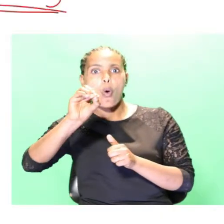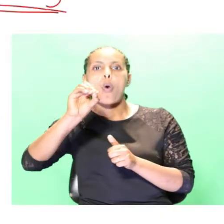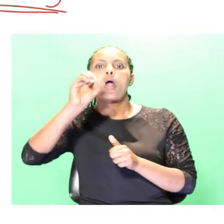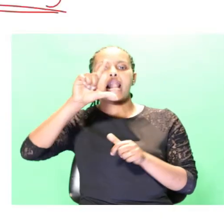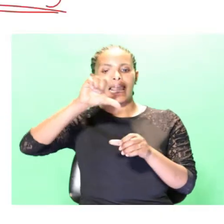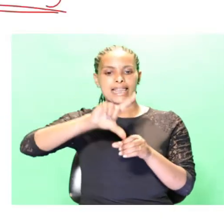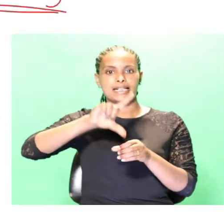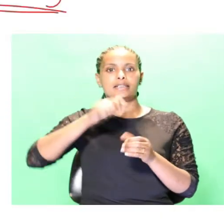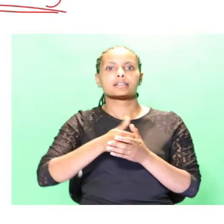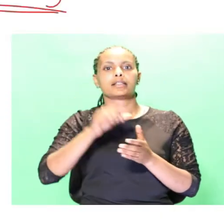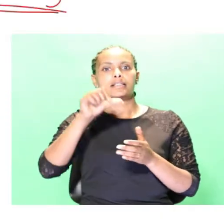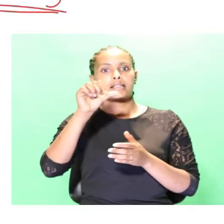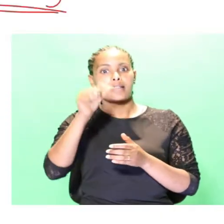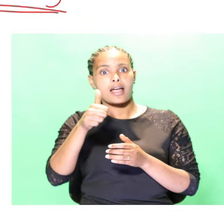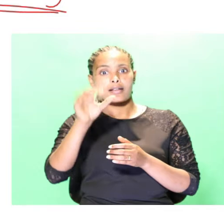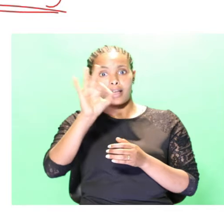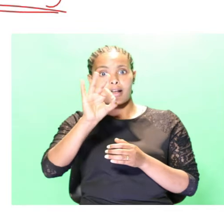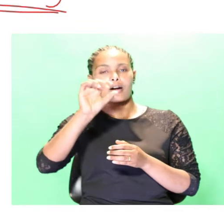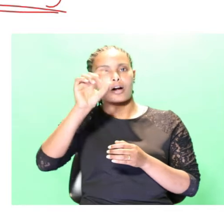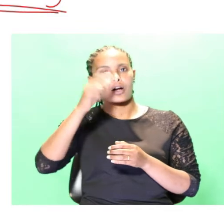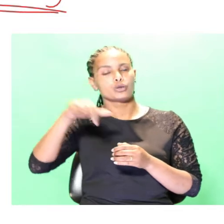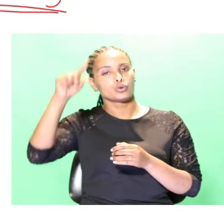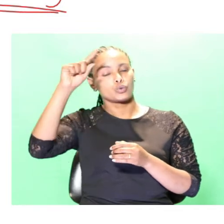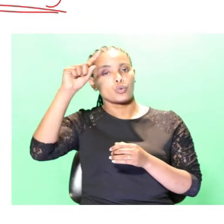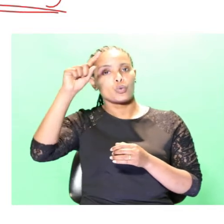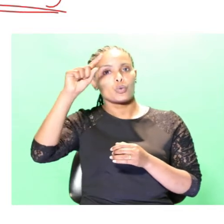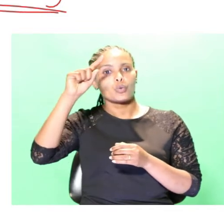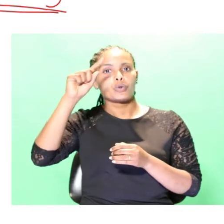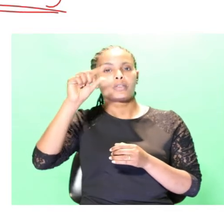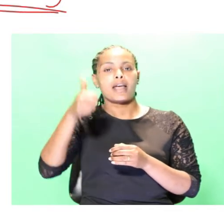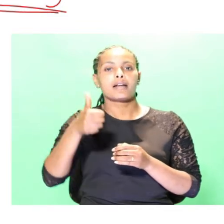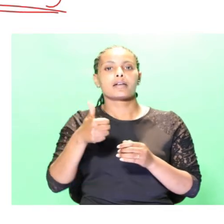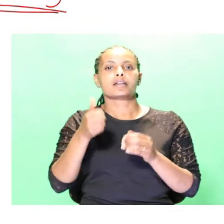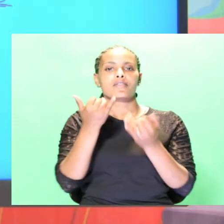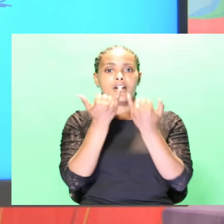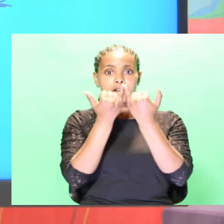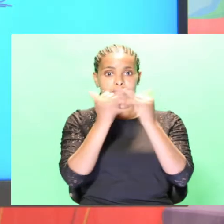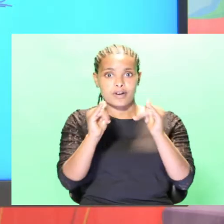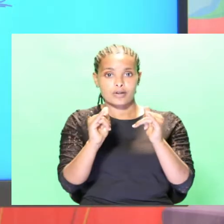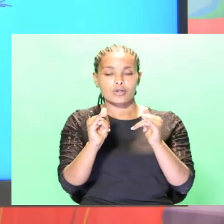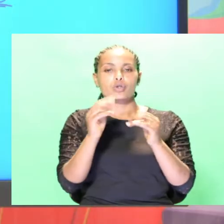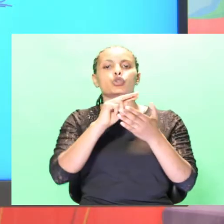9 microliter, 10 raised to 9 microliter, divided by